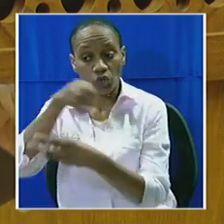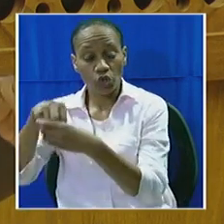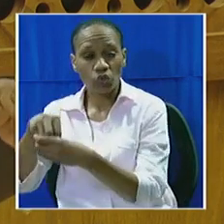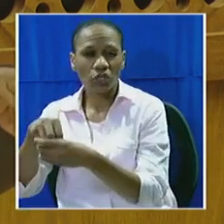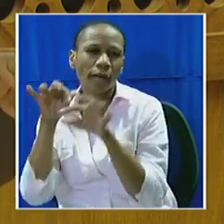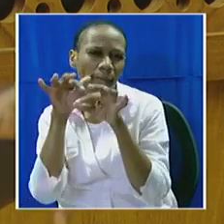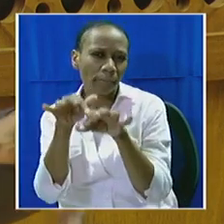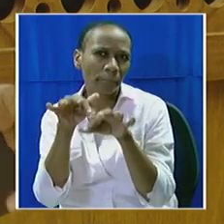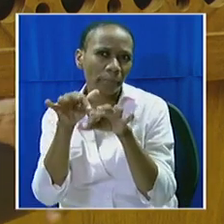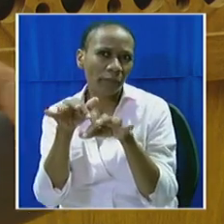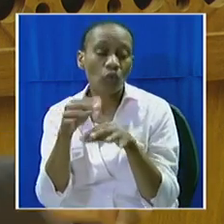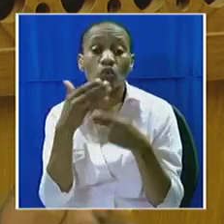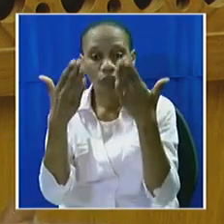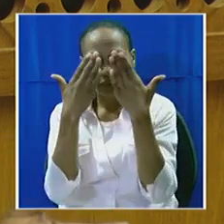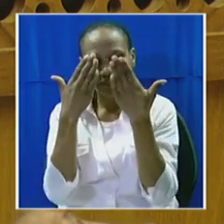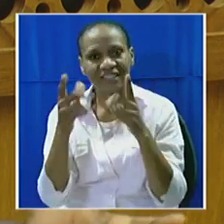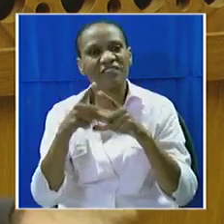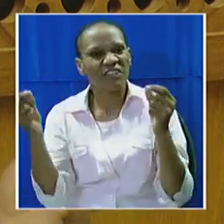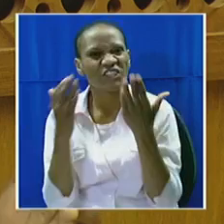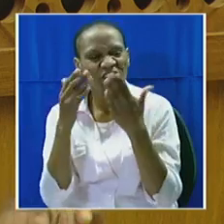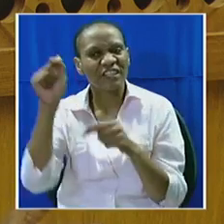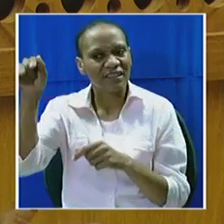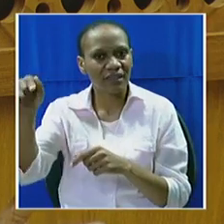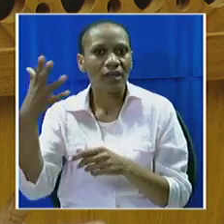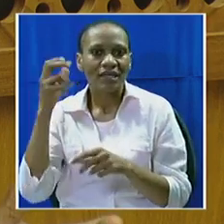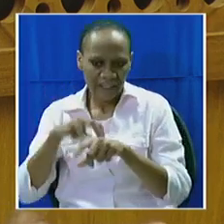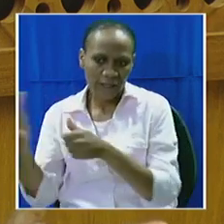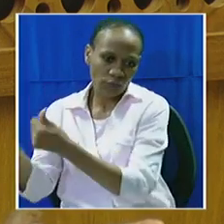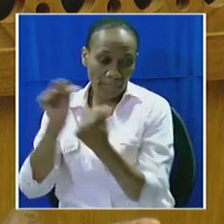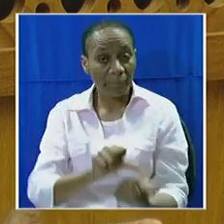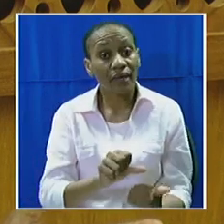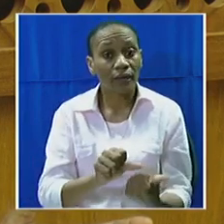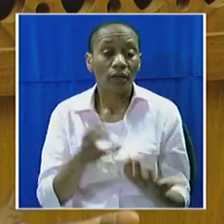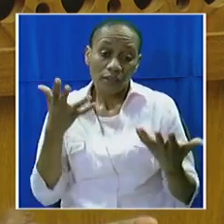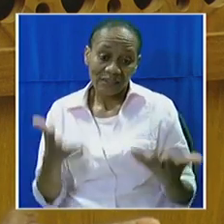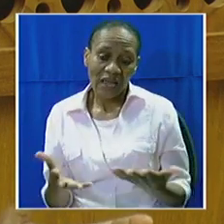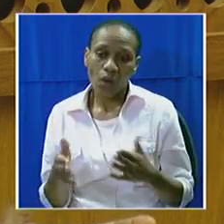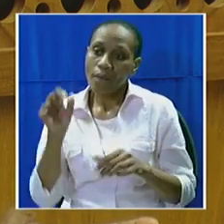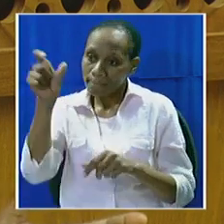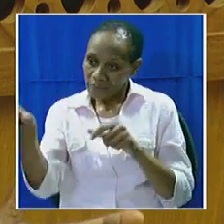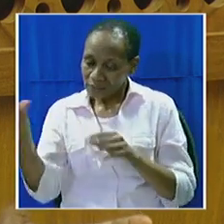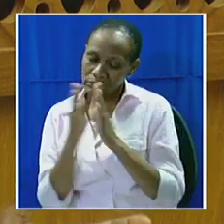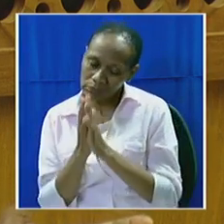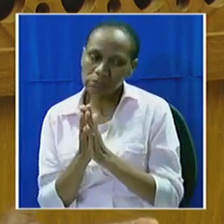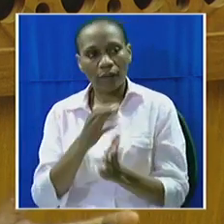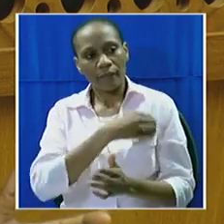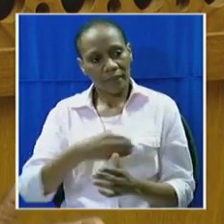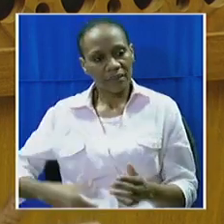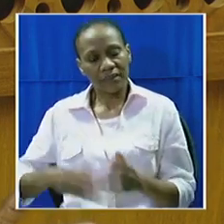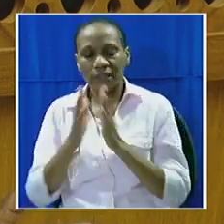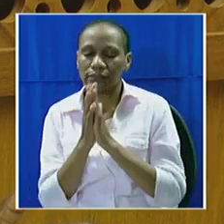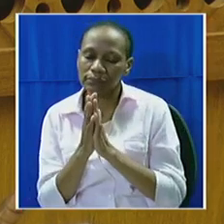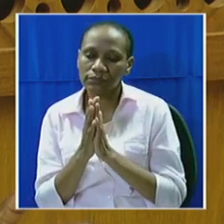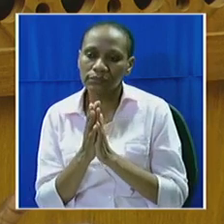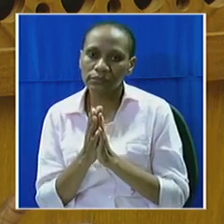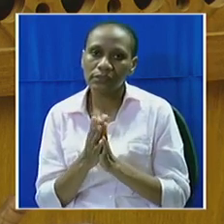who were students who had completed their studies and needed to come back. But because of their pleas, the president and cabinet has agreed that we must